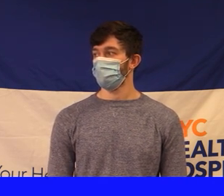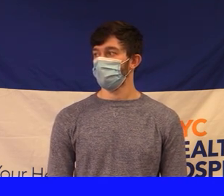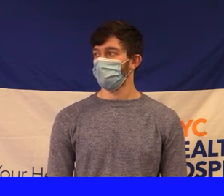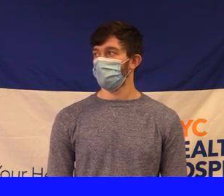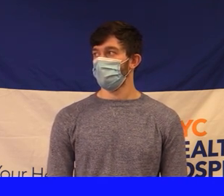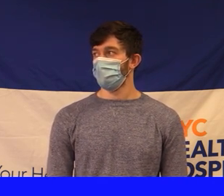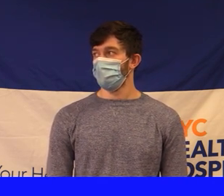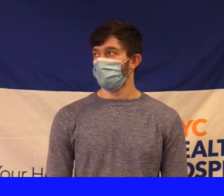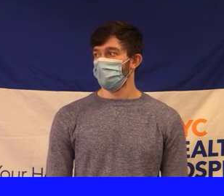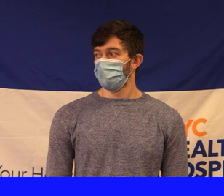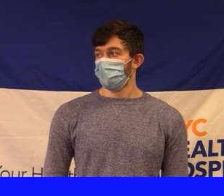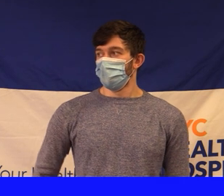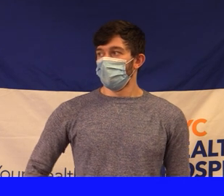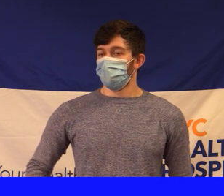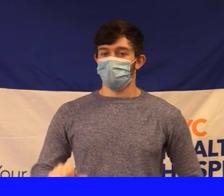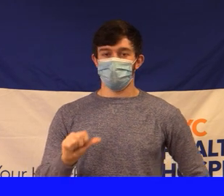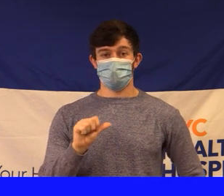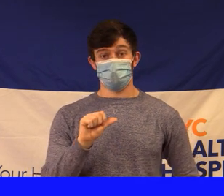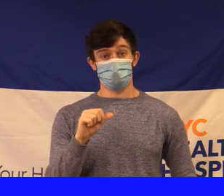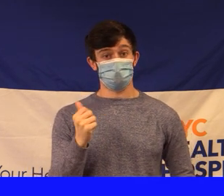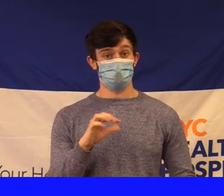Okay, any other comments or questions?